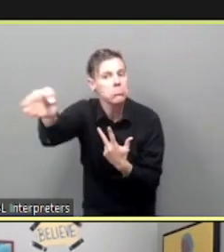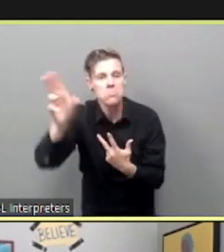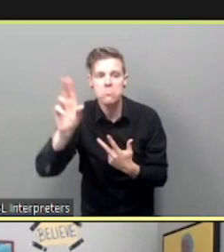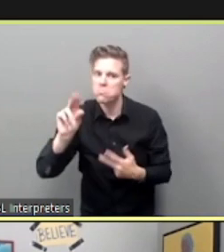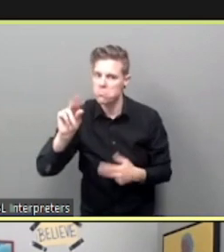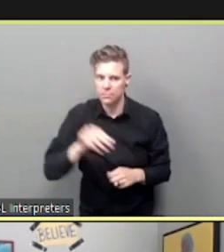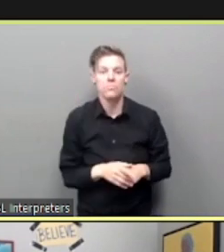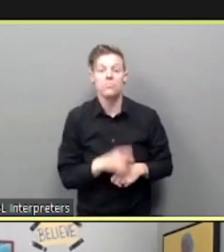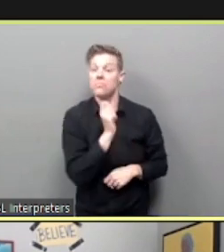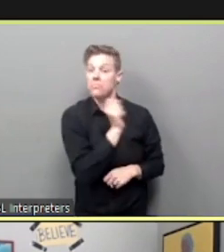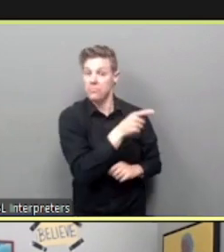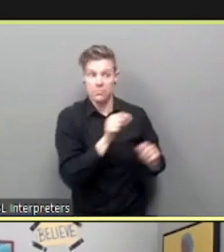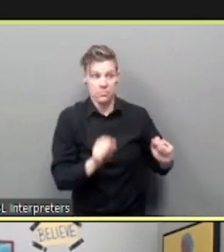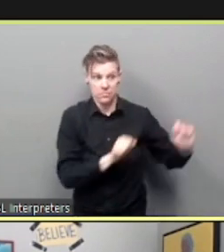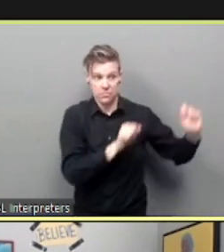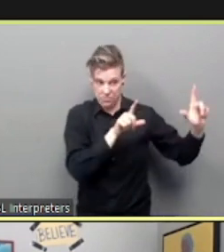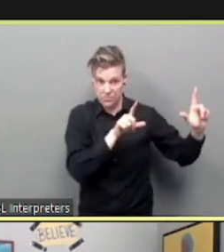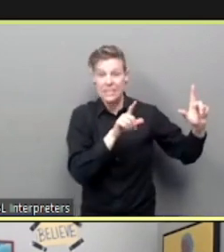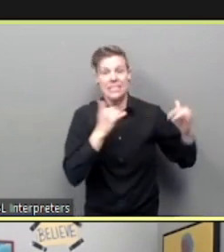steadily increasing. We now have